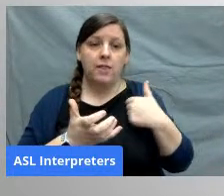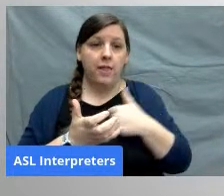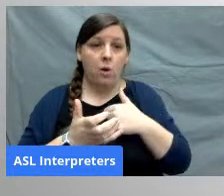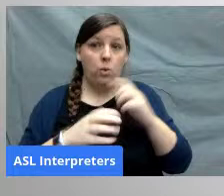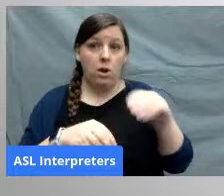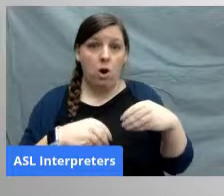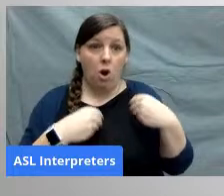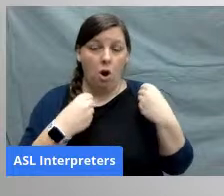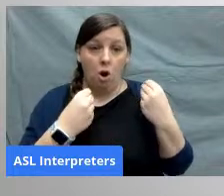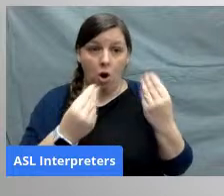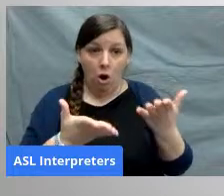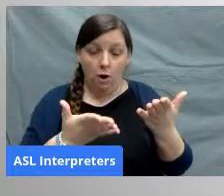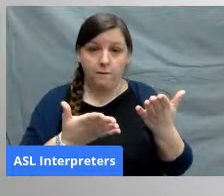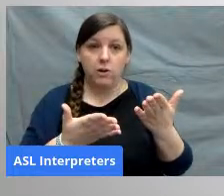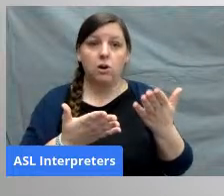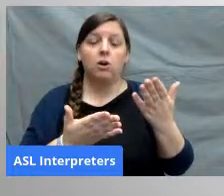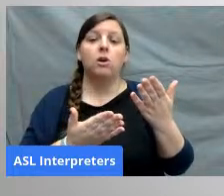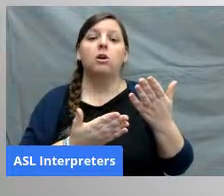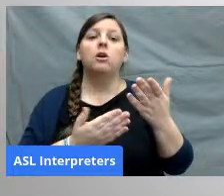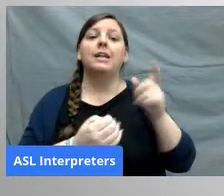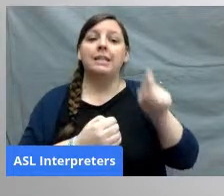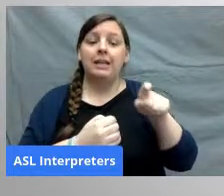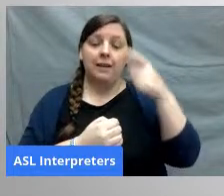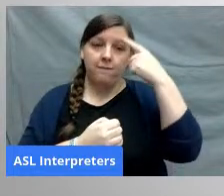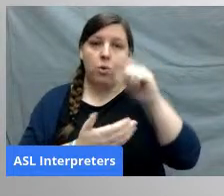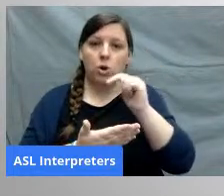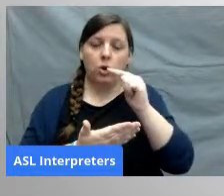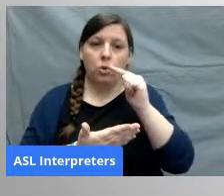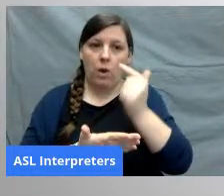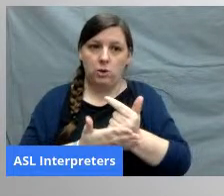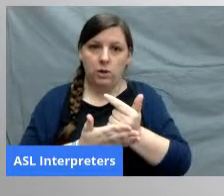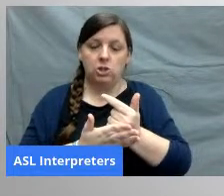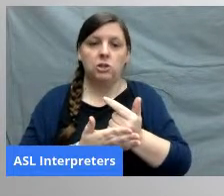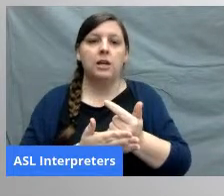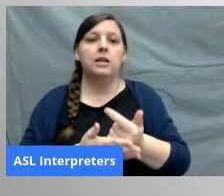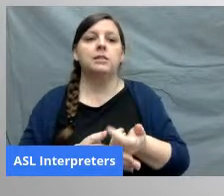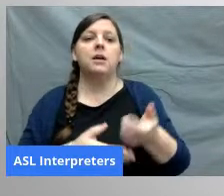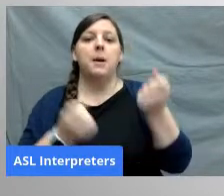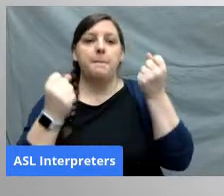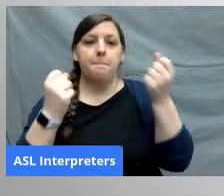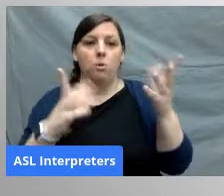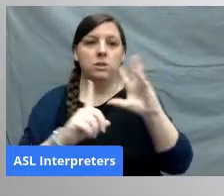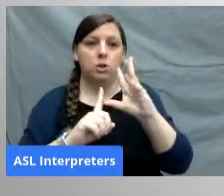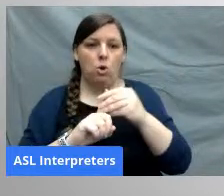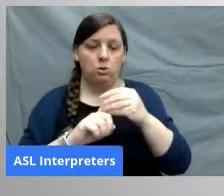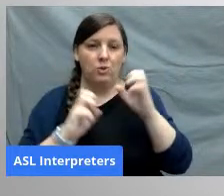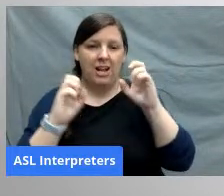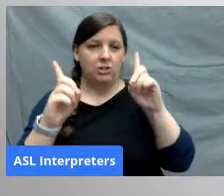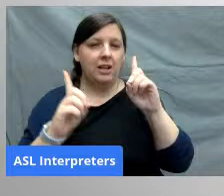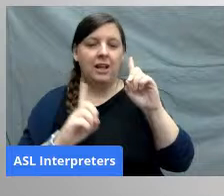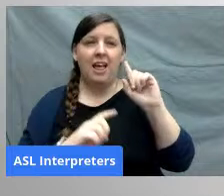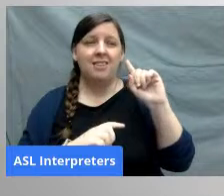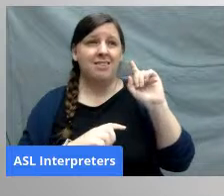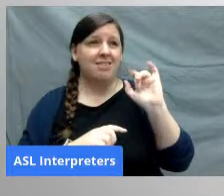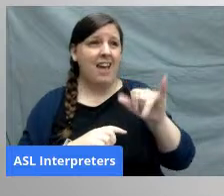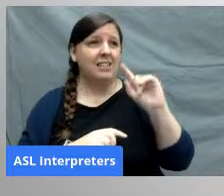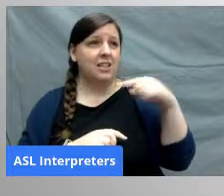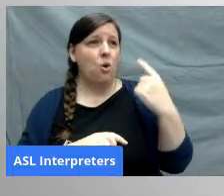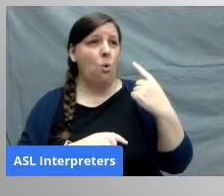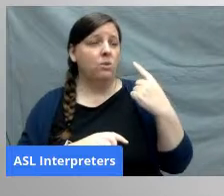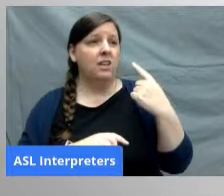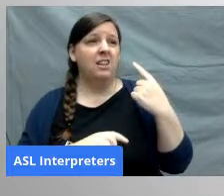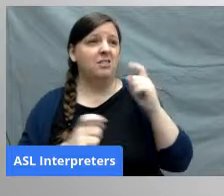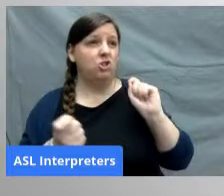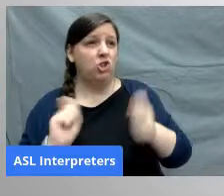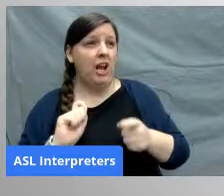offer towards graduation is multicultural education. And that really is the only update in the last 2 years. And then the rest of